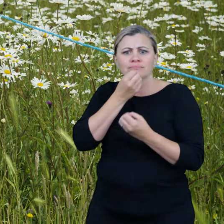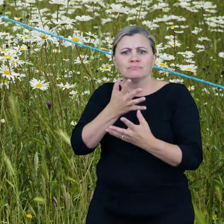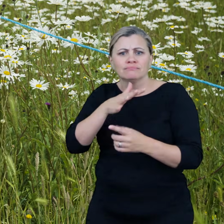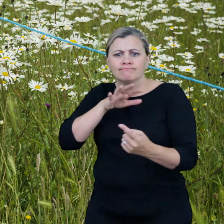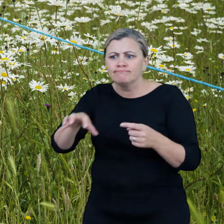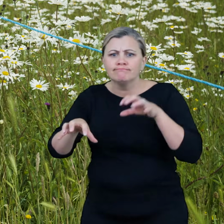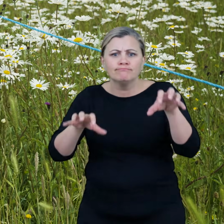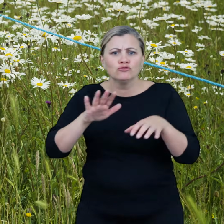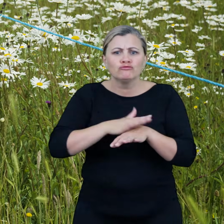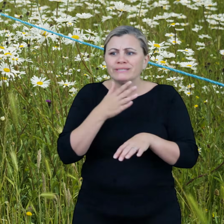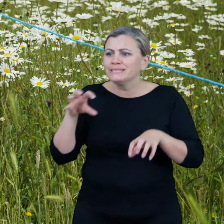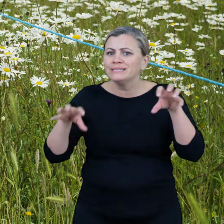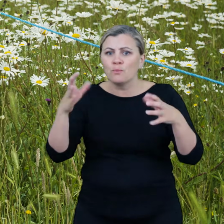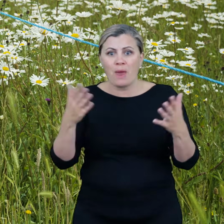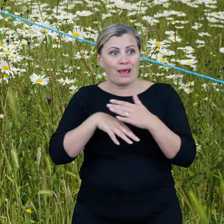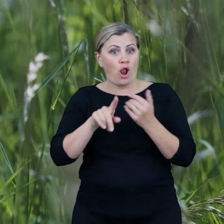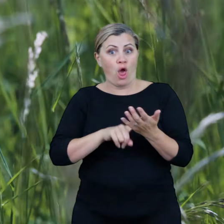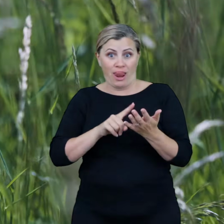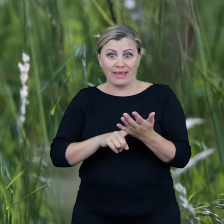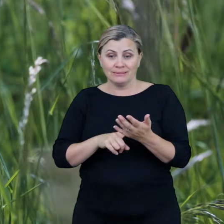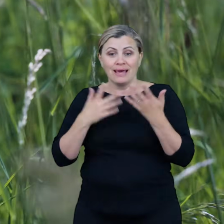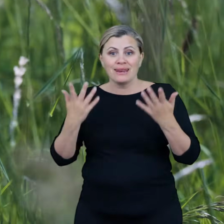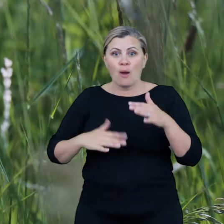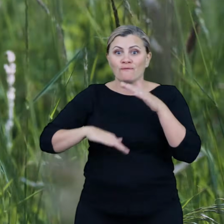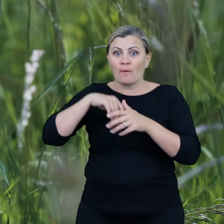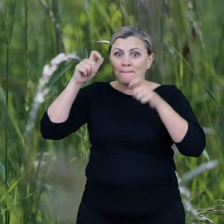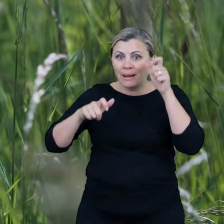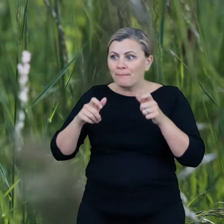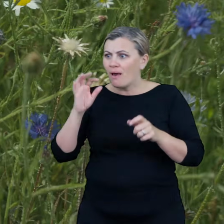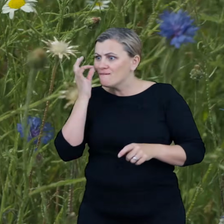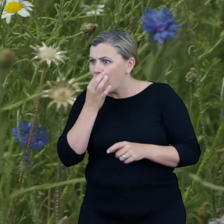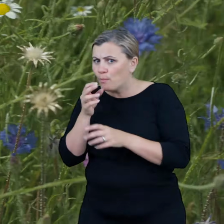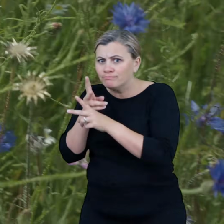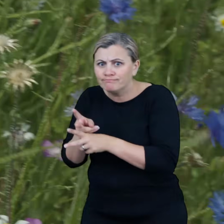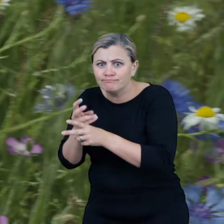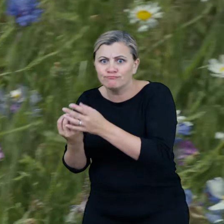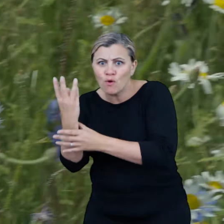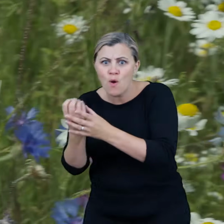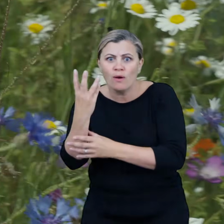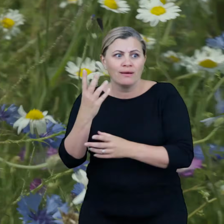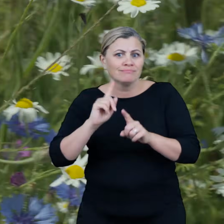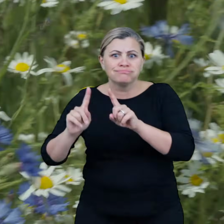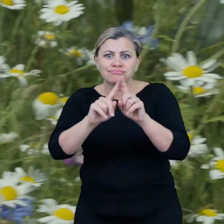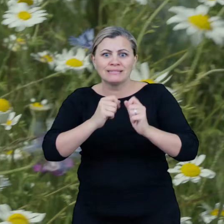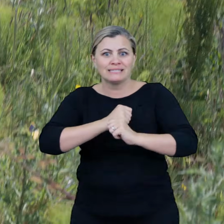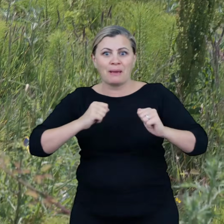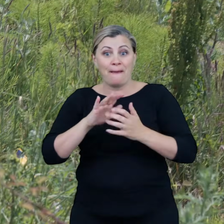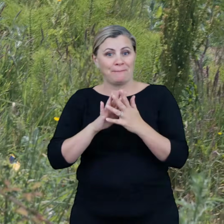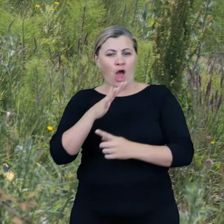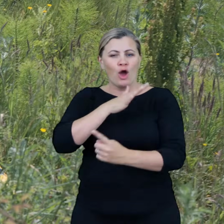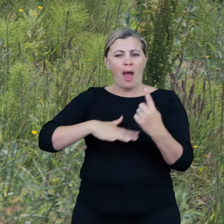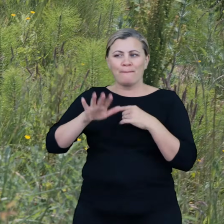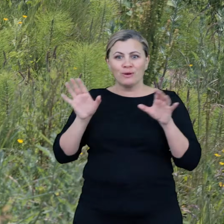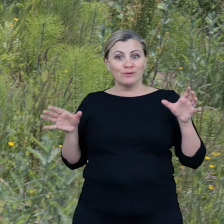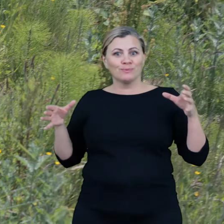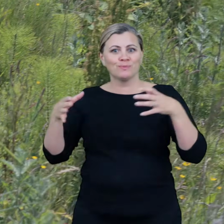these patches of green throughout Lockleaze being full of people, full of flowers, full of wildlife, and really kind of being spaces where the